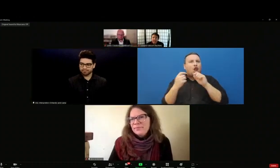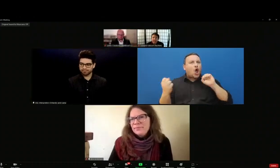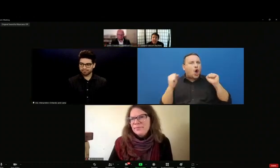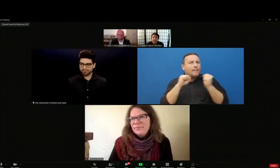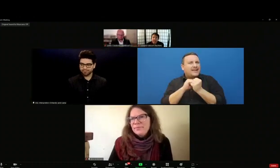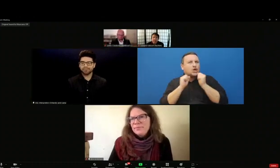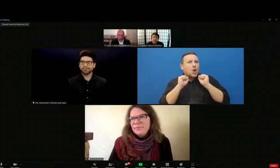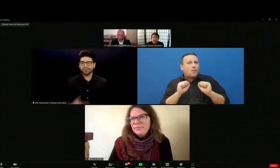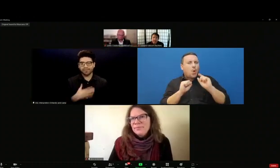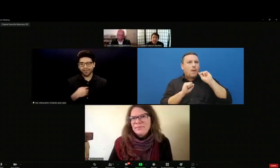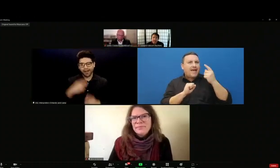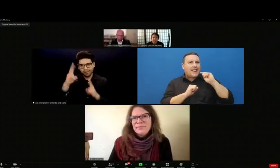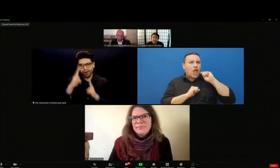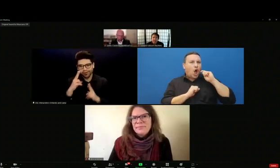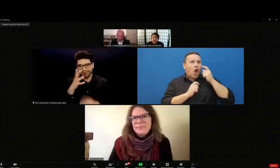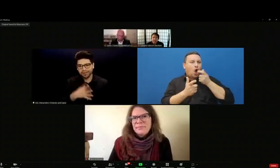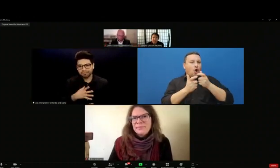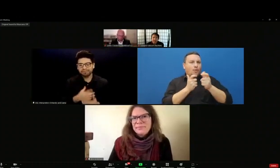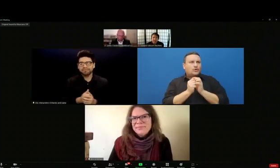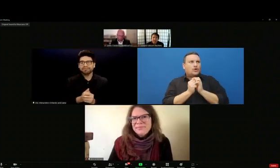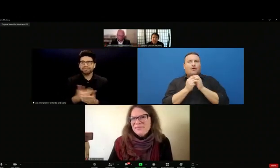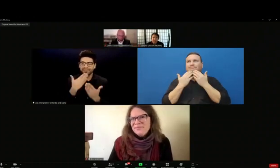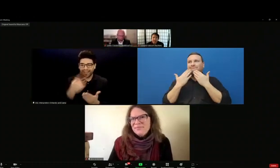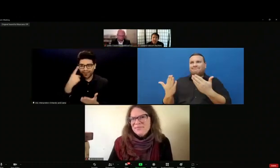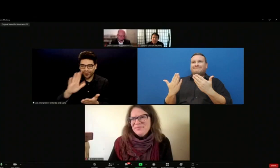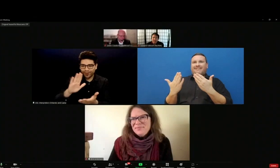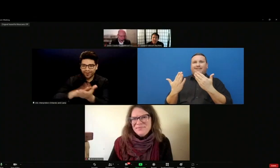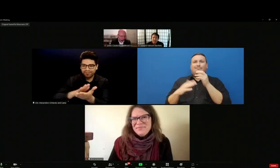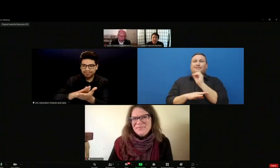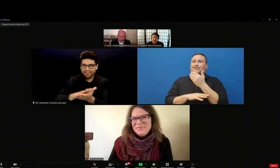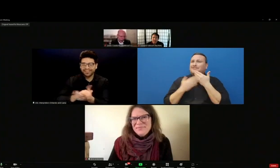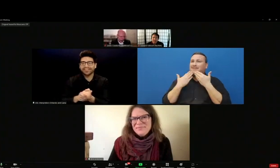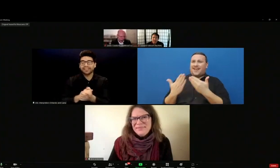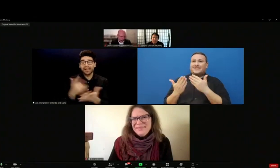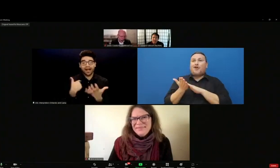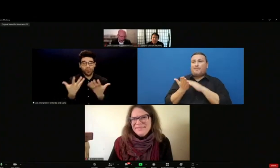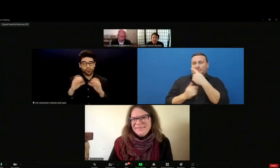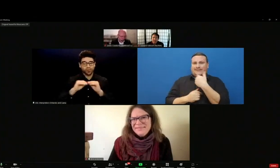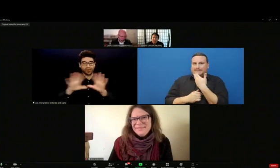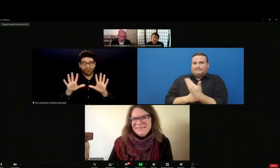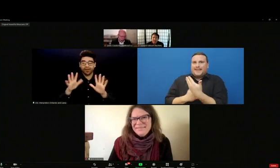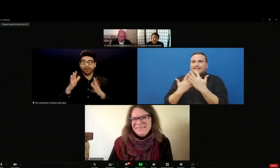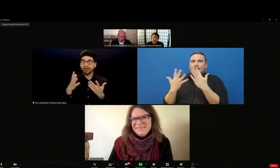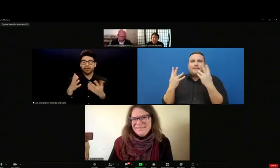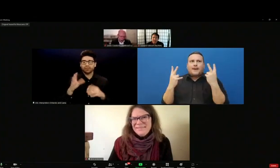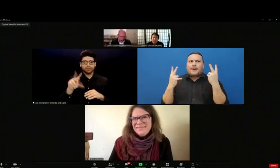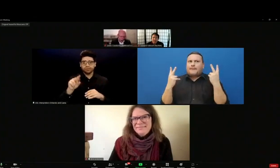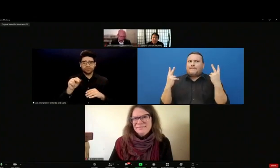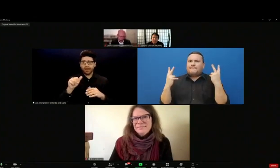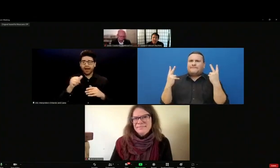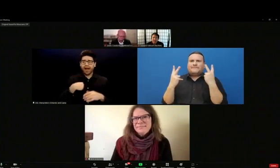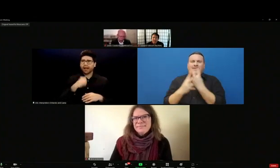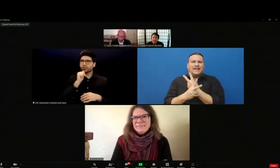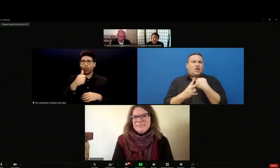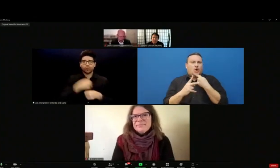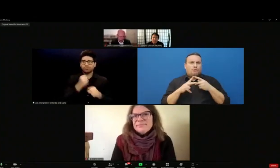Honored Madame, thank you for your compliments. I would like to clarify that in no way am I making an